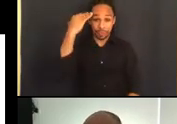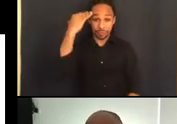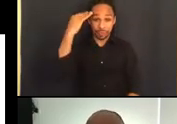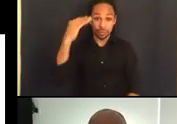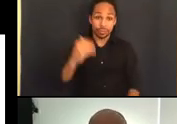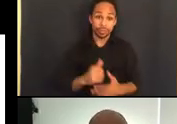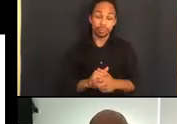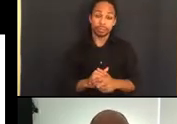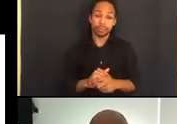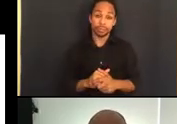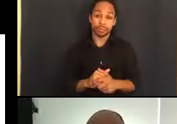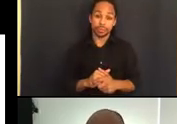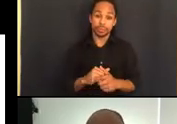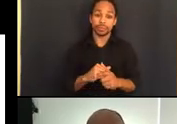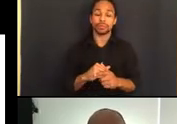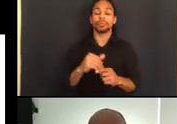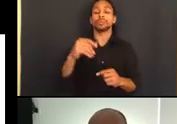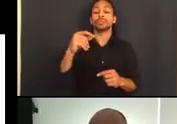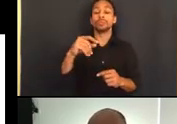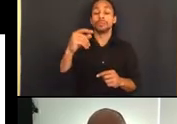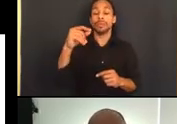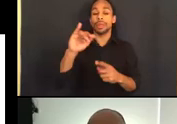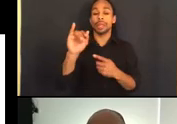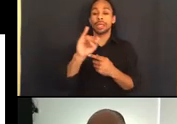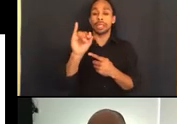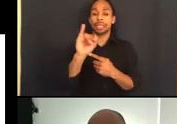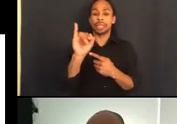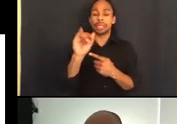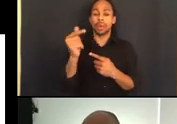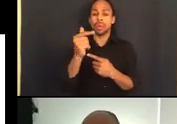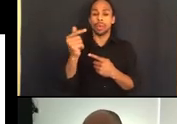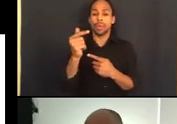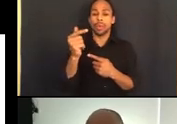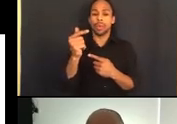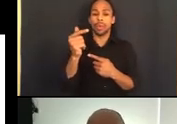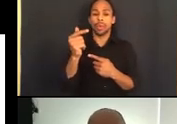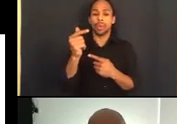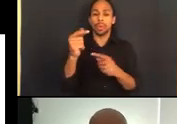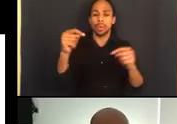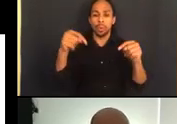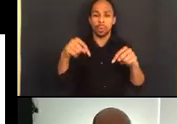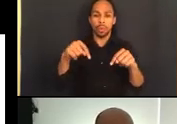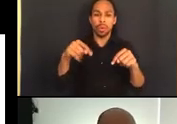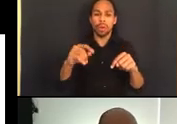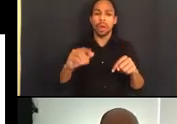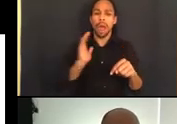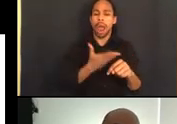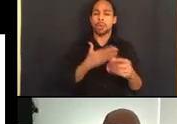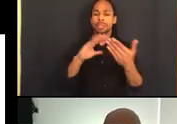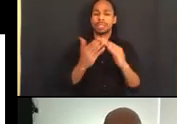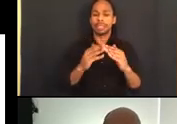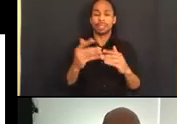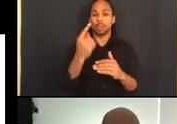is Mexico's largest border city and has since its inception been a city of migrants, and that has only become more true in recent